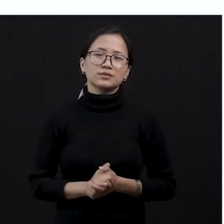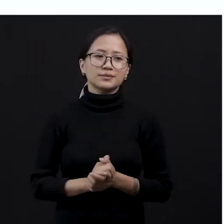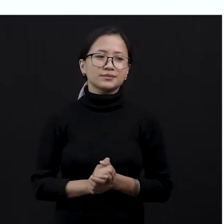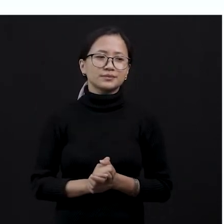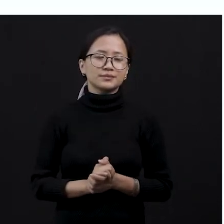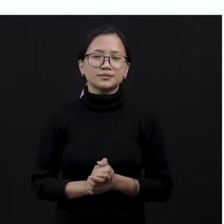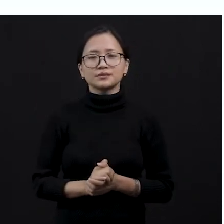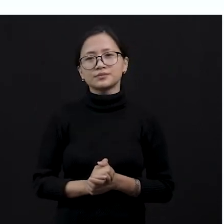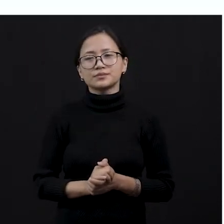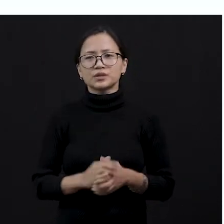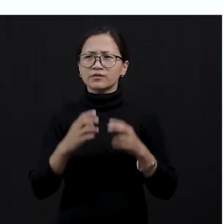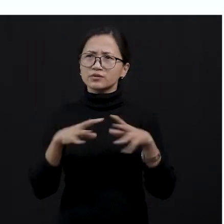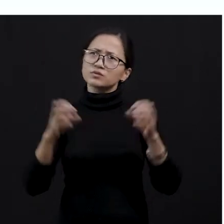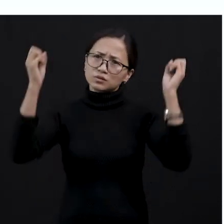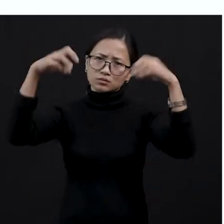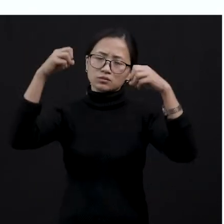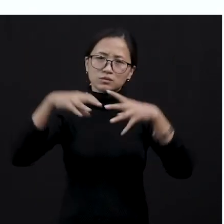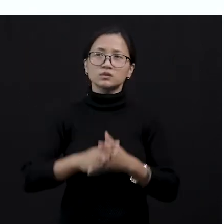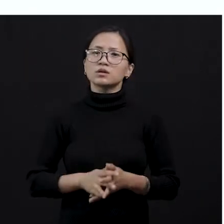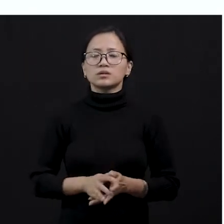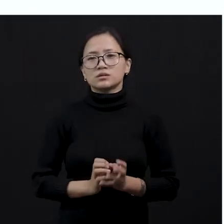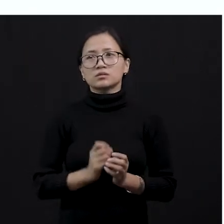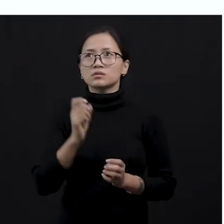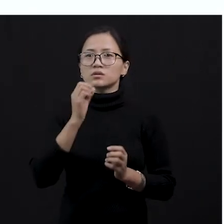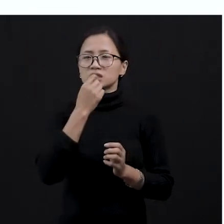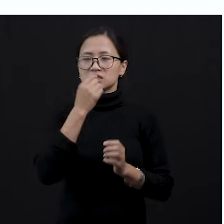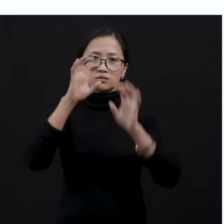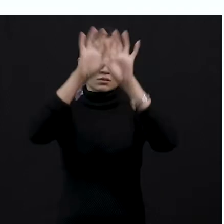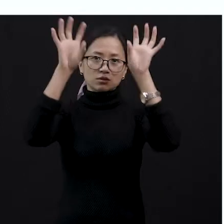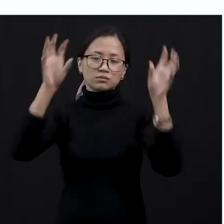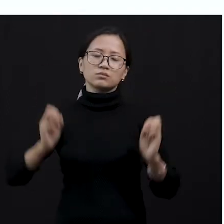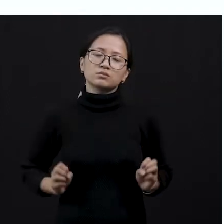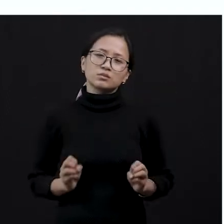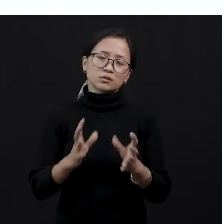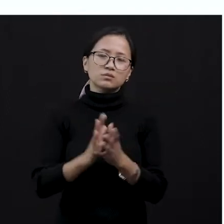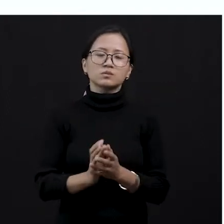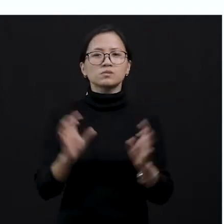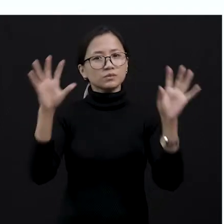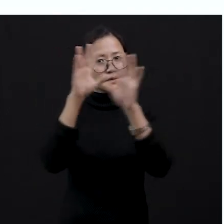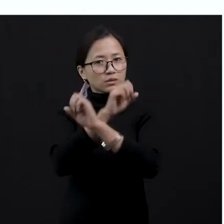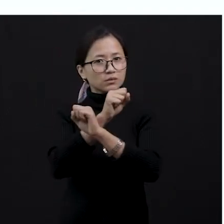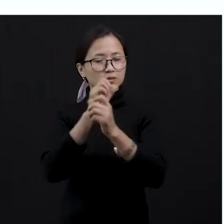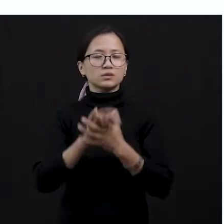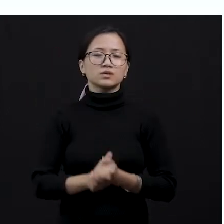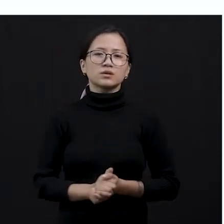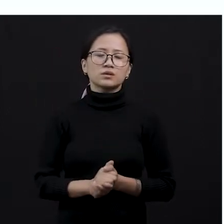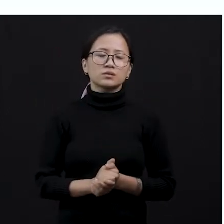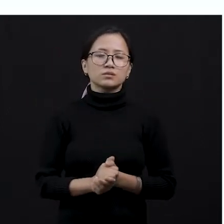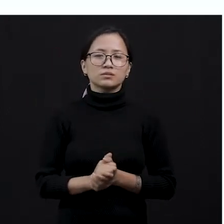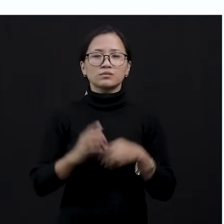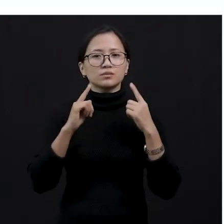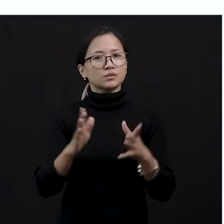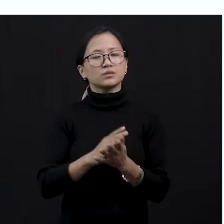are dark, very dark, if it is rain, the cloud become dark, right? So even if the clouds are darker, there is a rainbow to